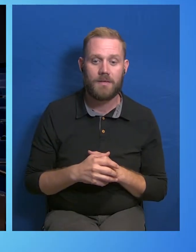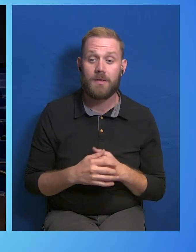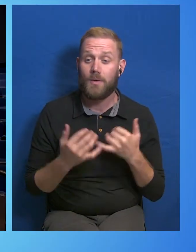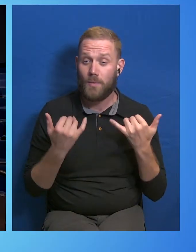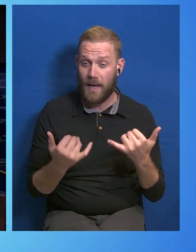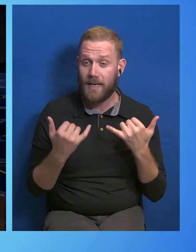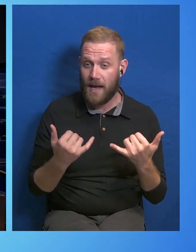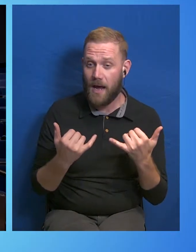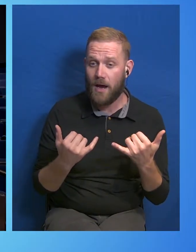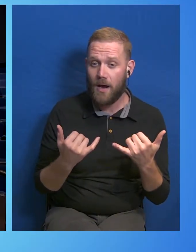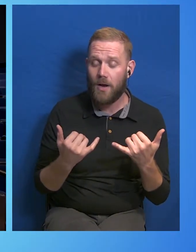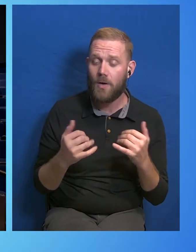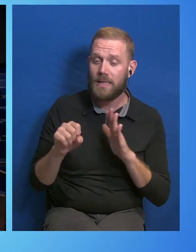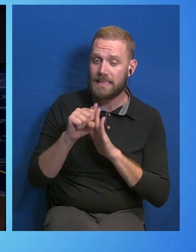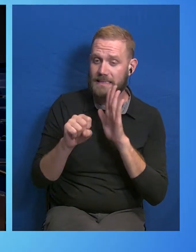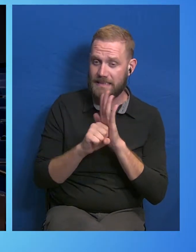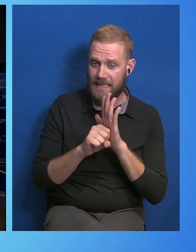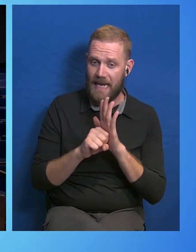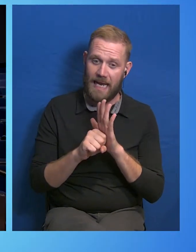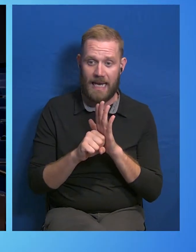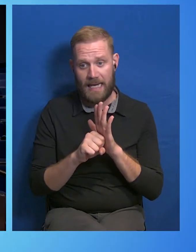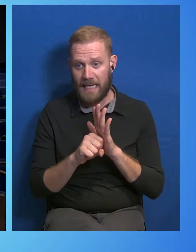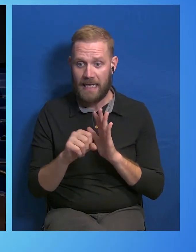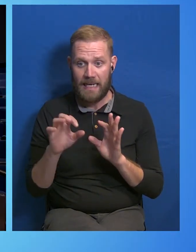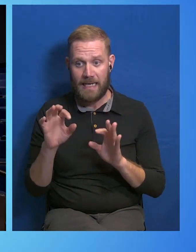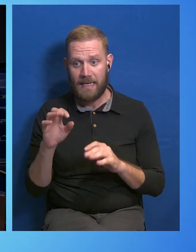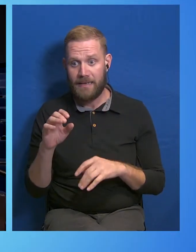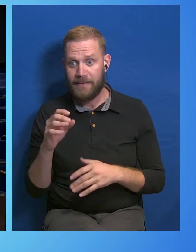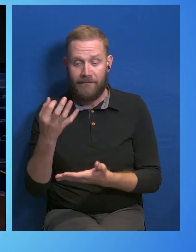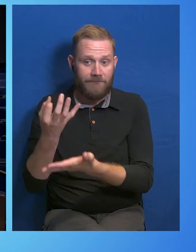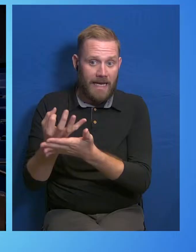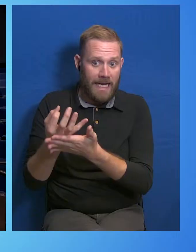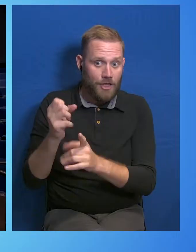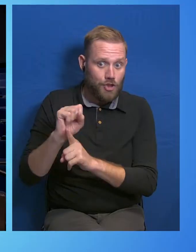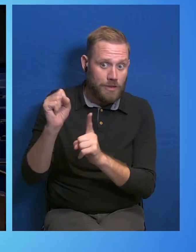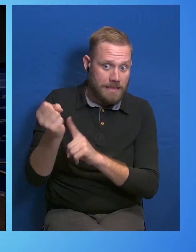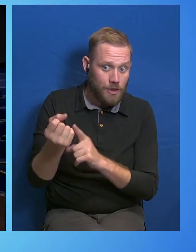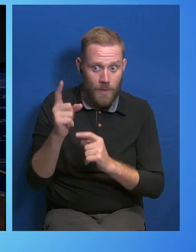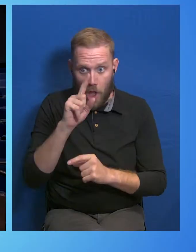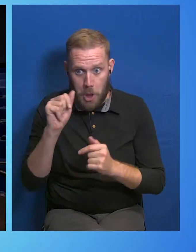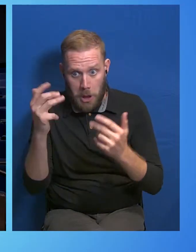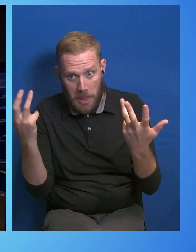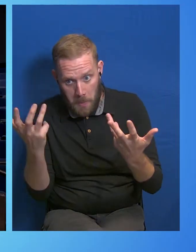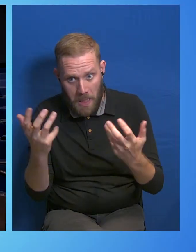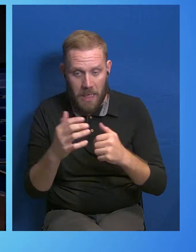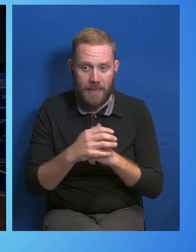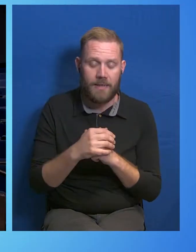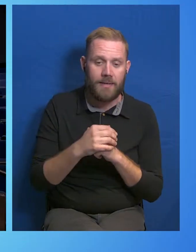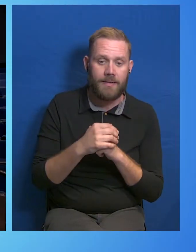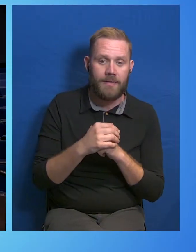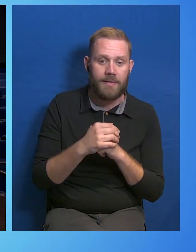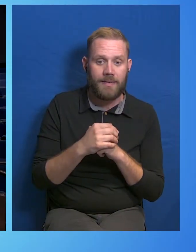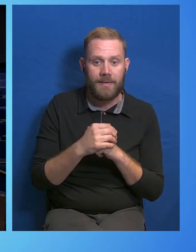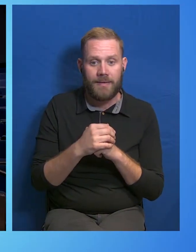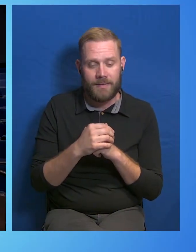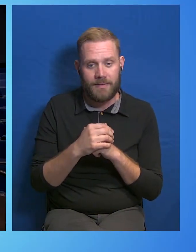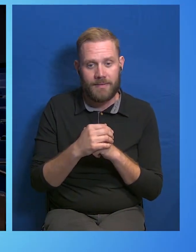Right now, the state financial situation is such that